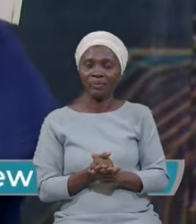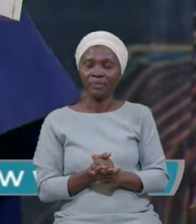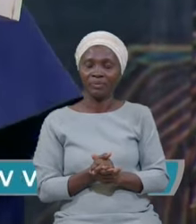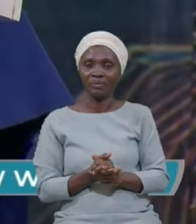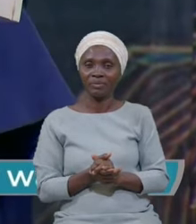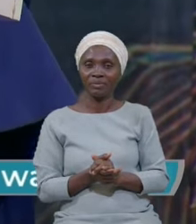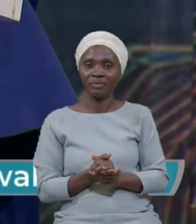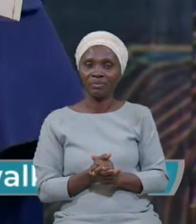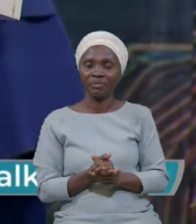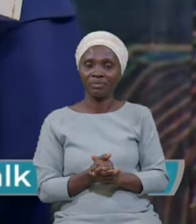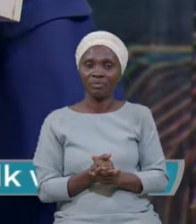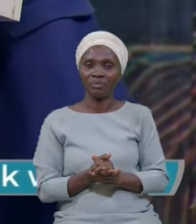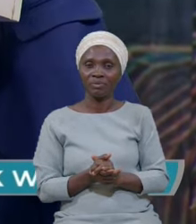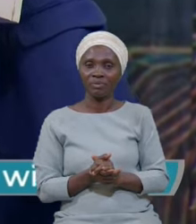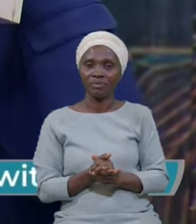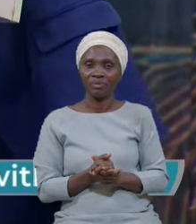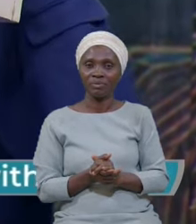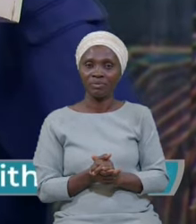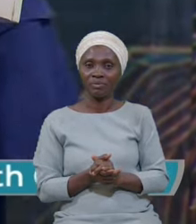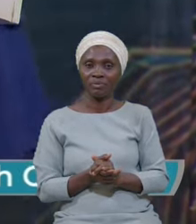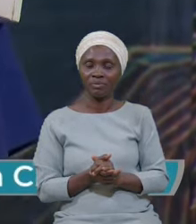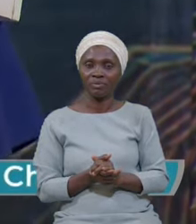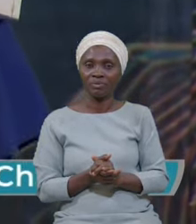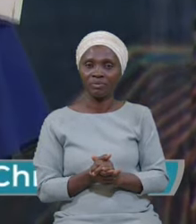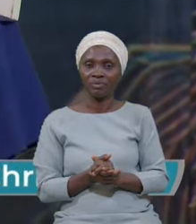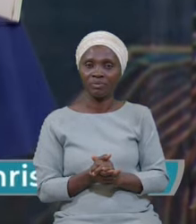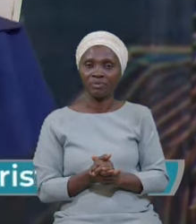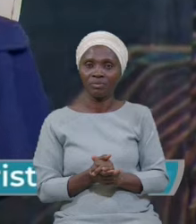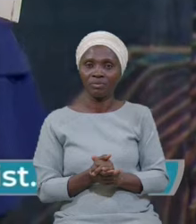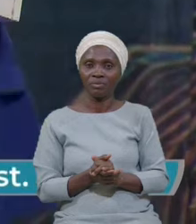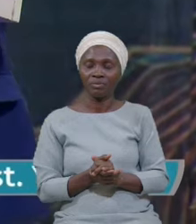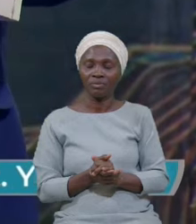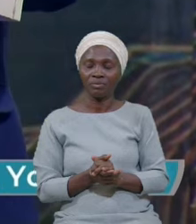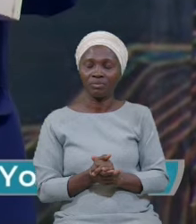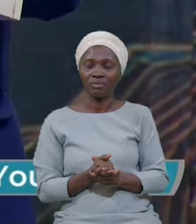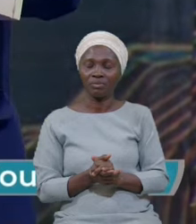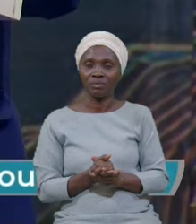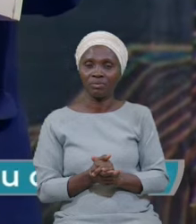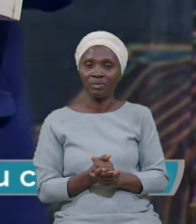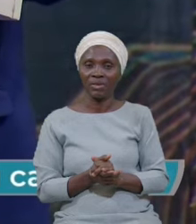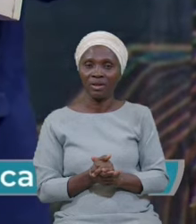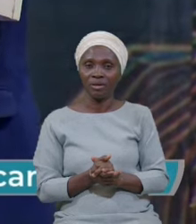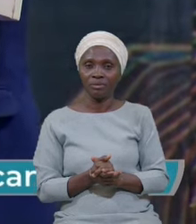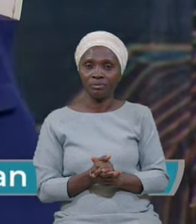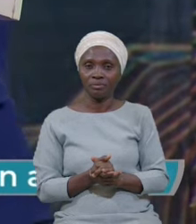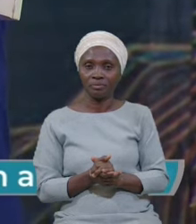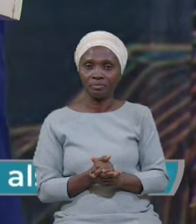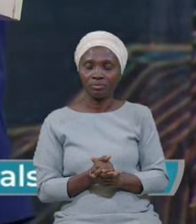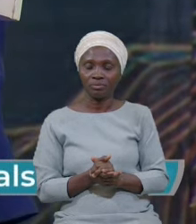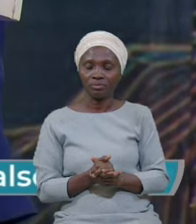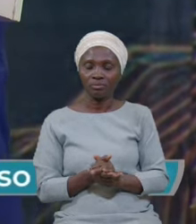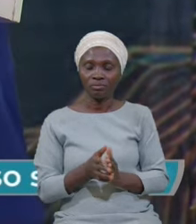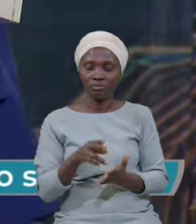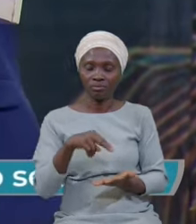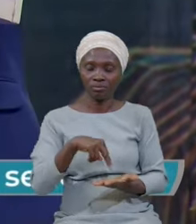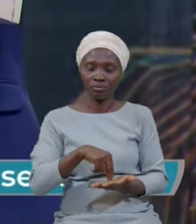Okay, thank you. God bless you. God bless you. I think we are ready now for miracle prayer. Shall we rise on our